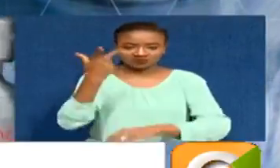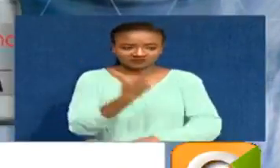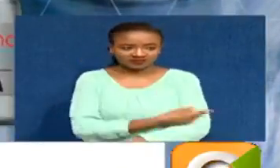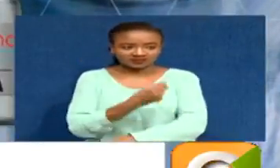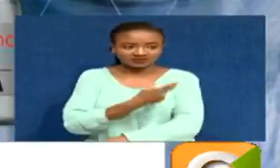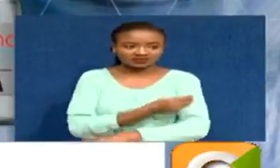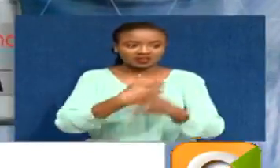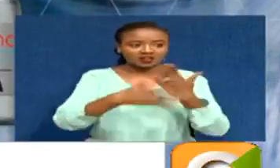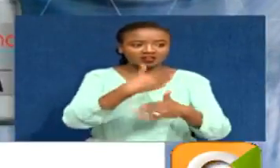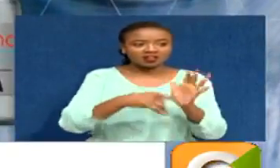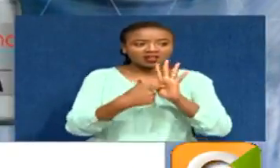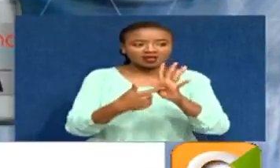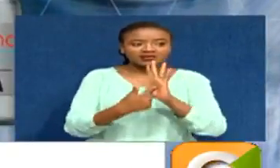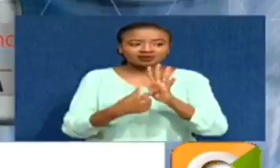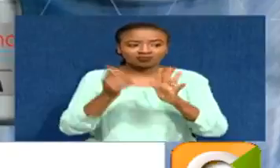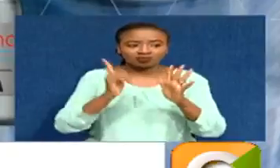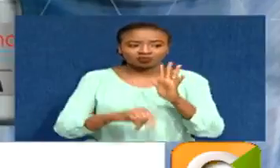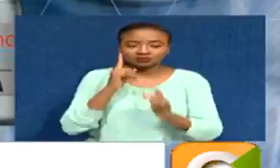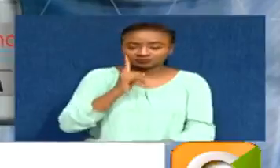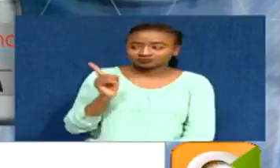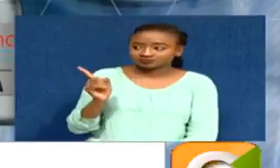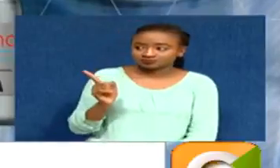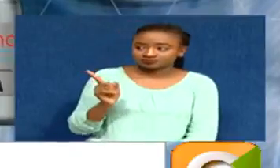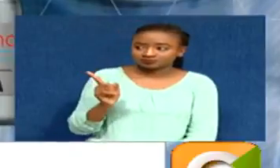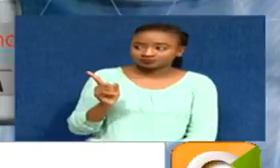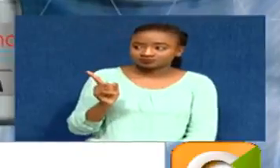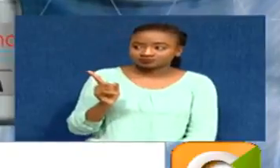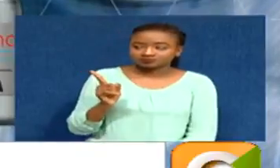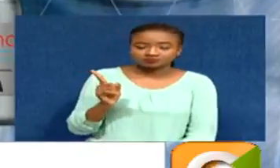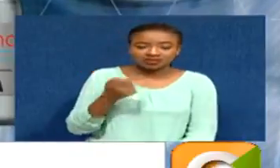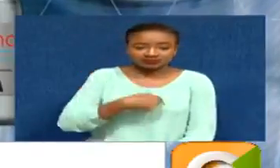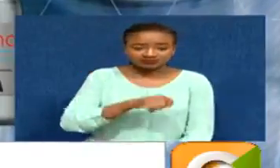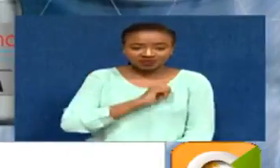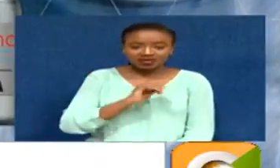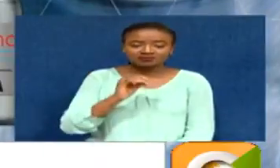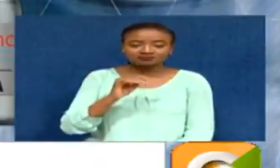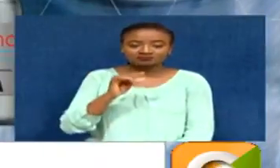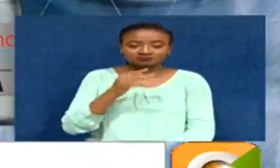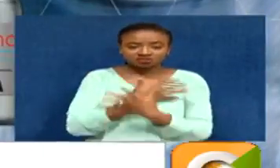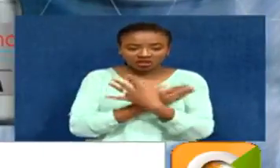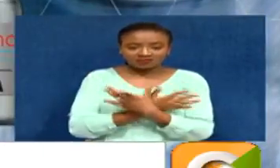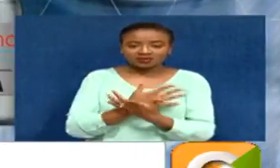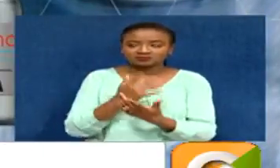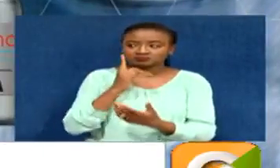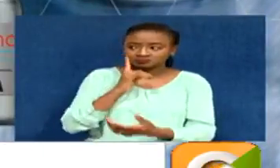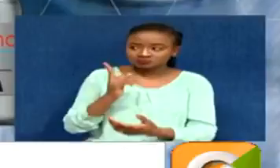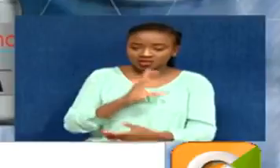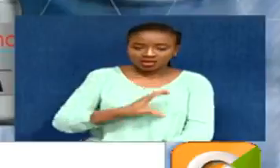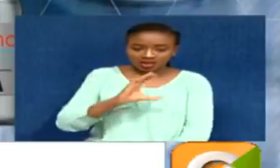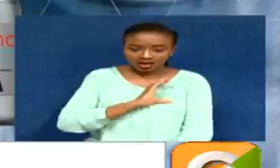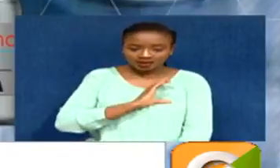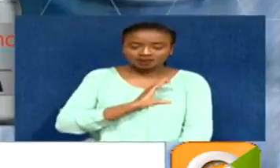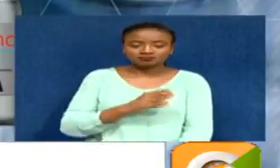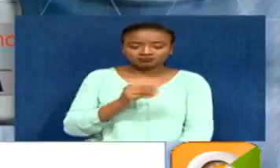doses. Spain and Germany are offering the Pfizer or Moderna RNA vaccines as a second dose to younger